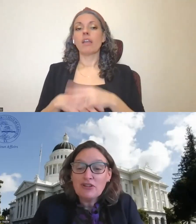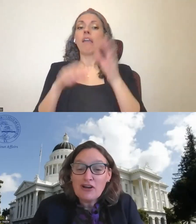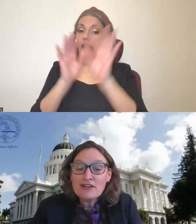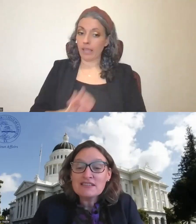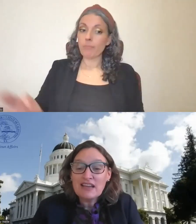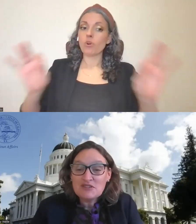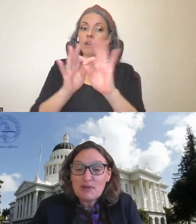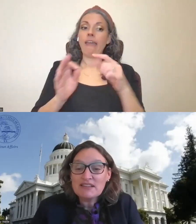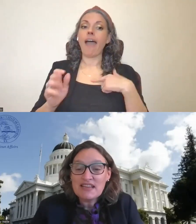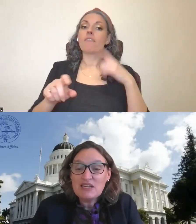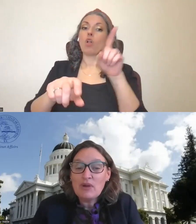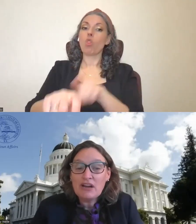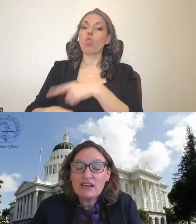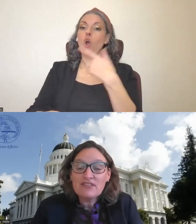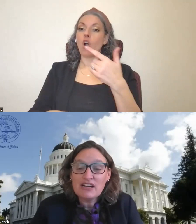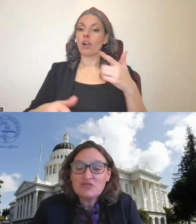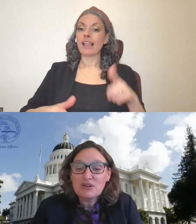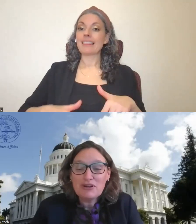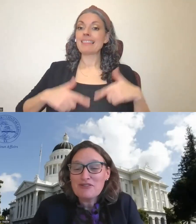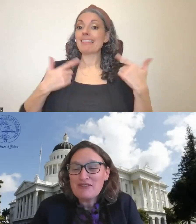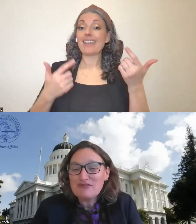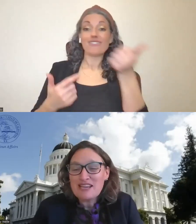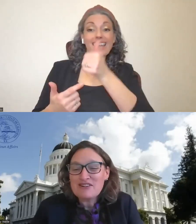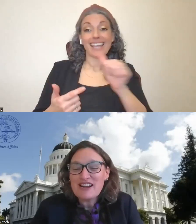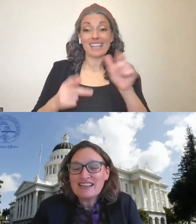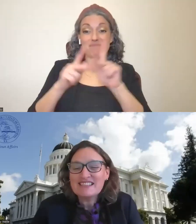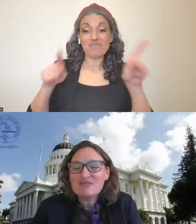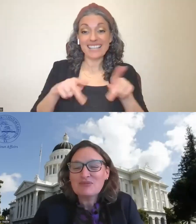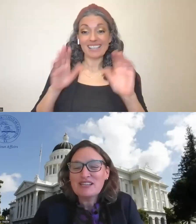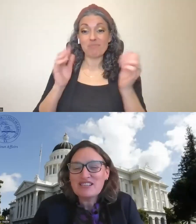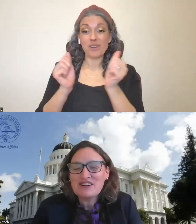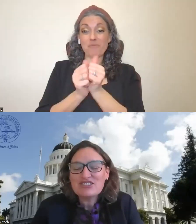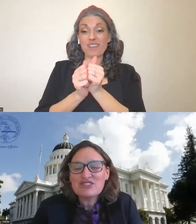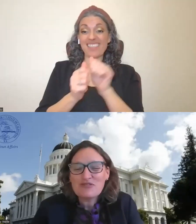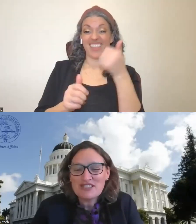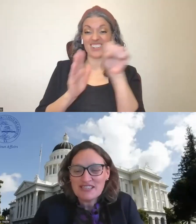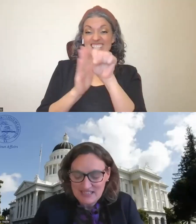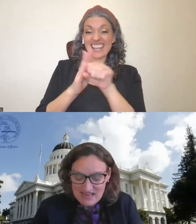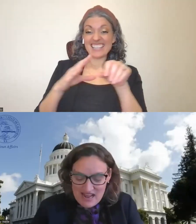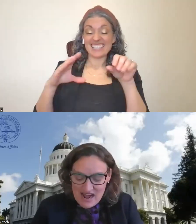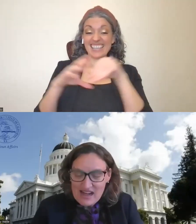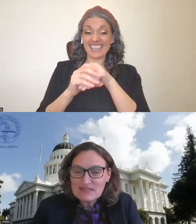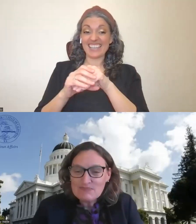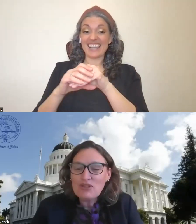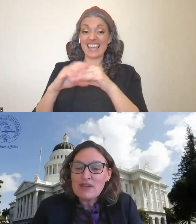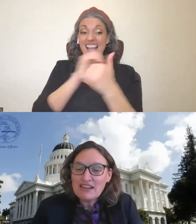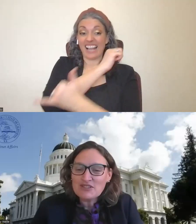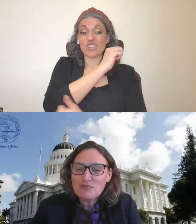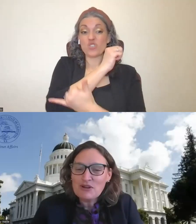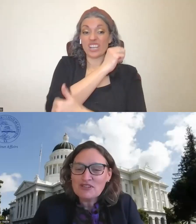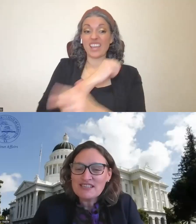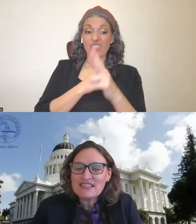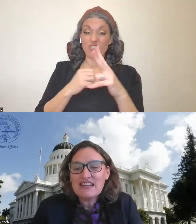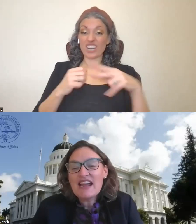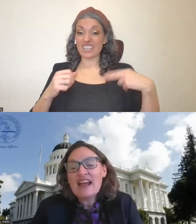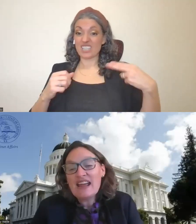of the longest lifespans anywhere in the country. We heard that from Senator Atkins, with 3 generations over 60. It's both that many of us will be